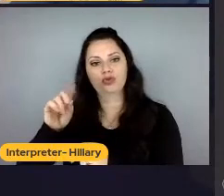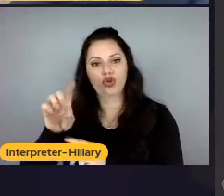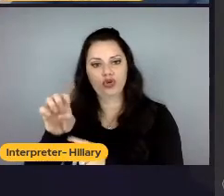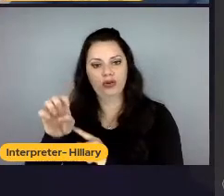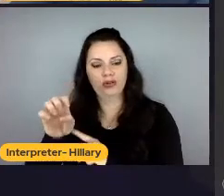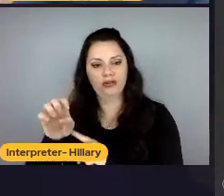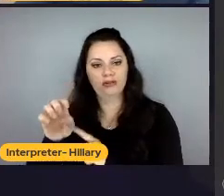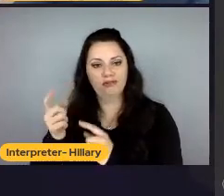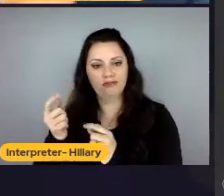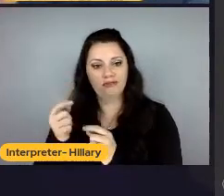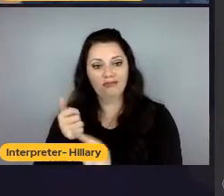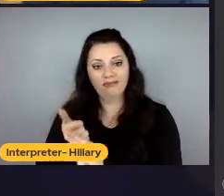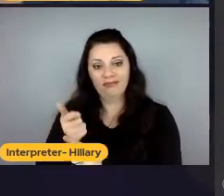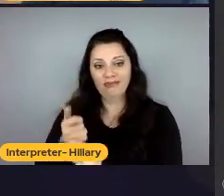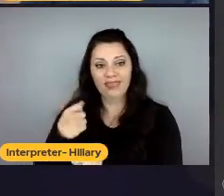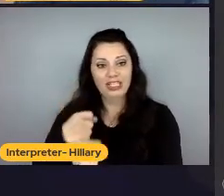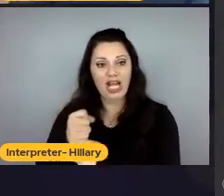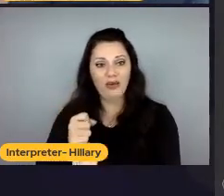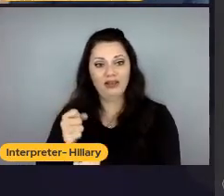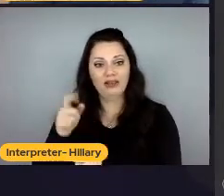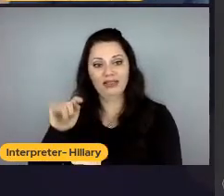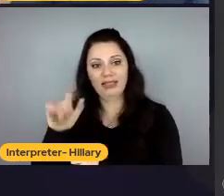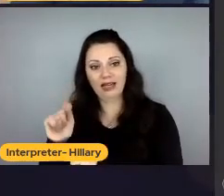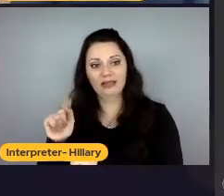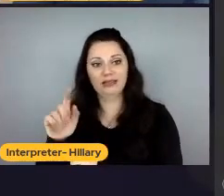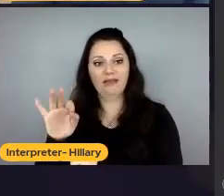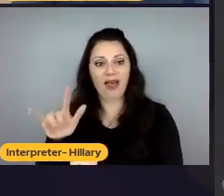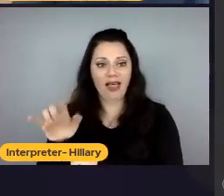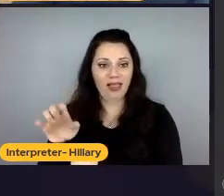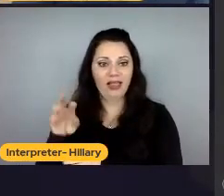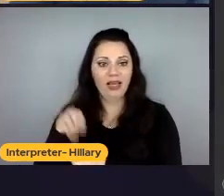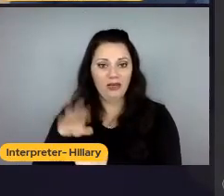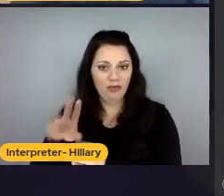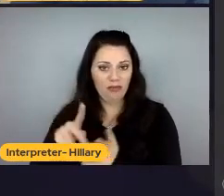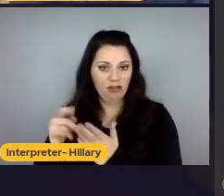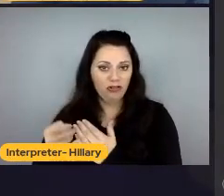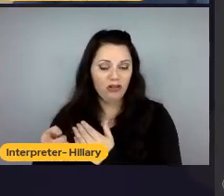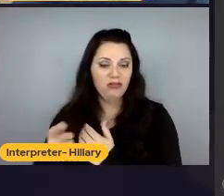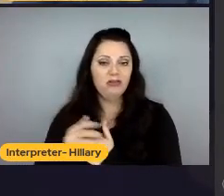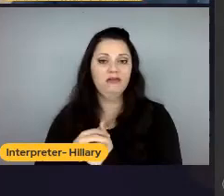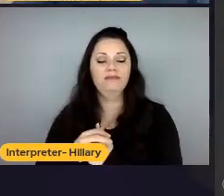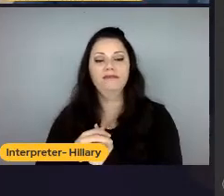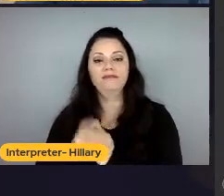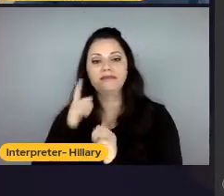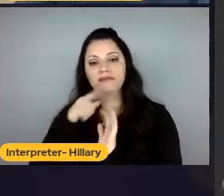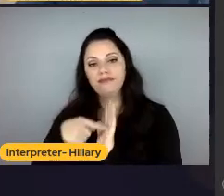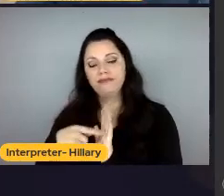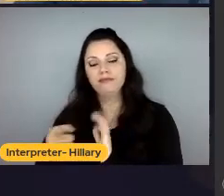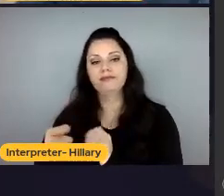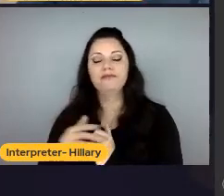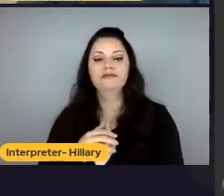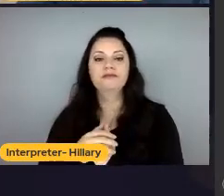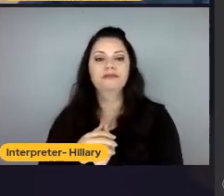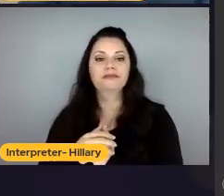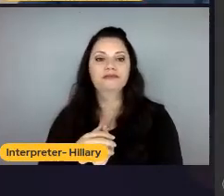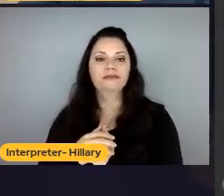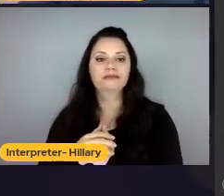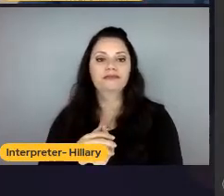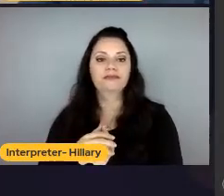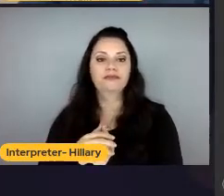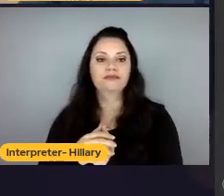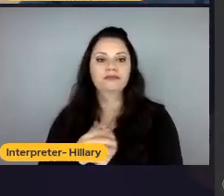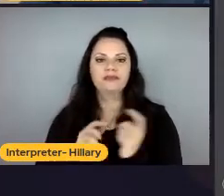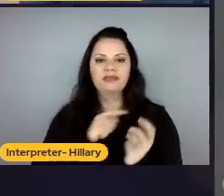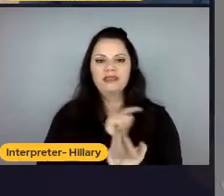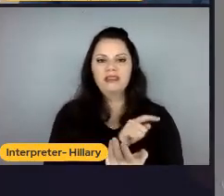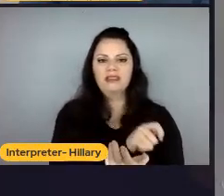does is basically generates a text file in your project. So I can do something like this, for example. Let me delete this